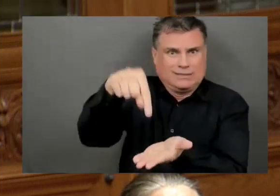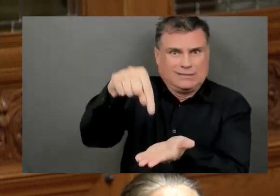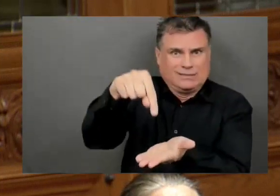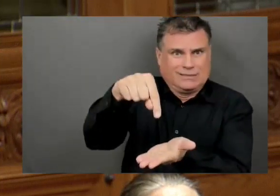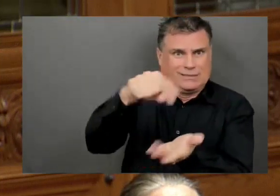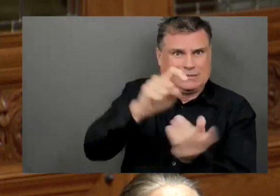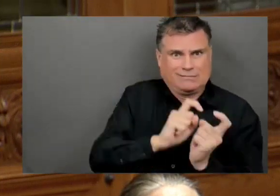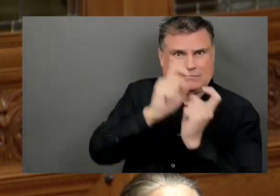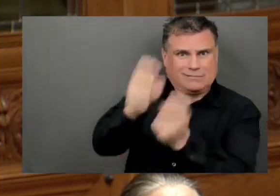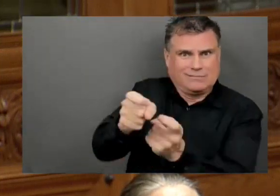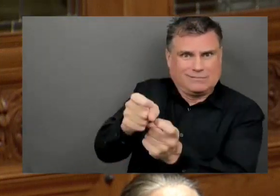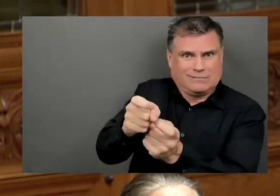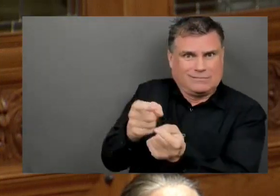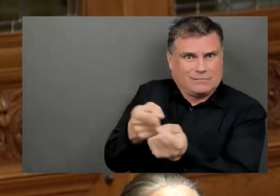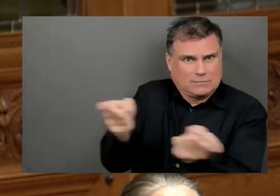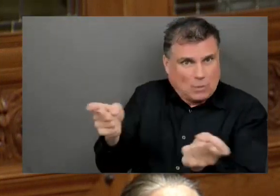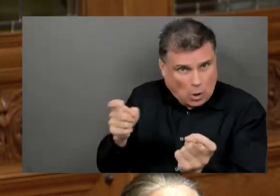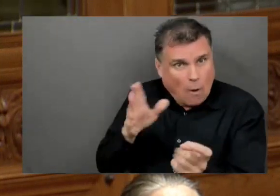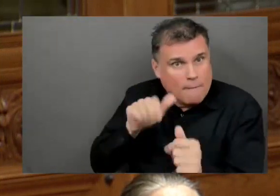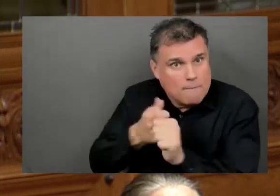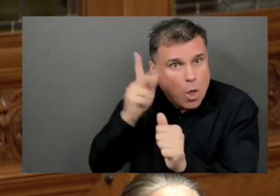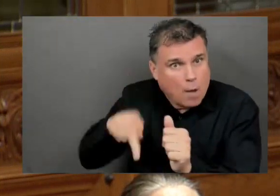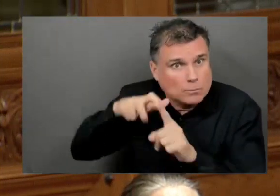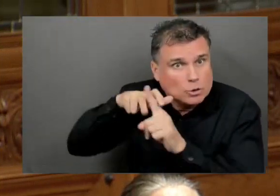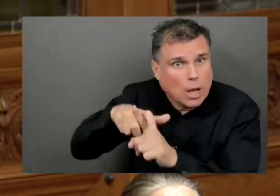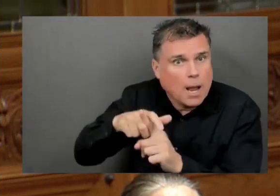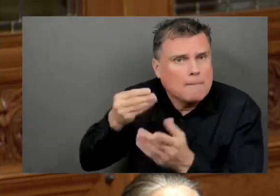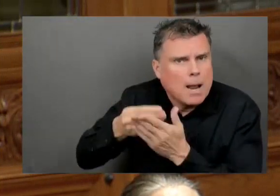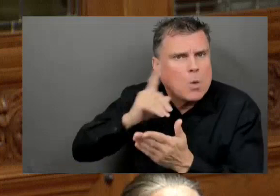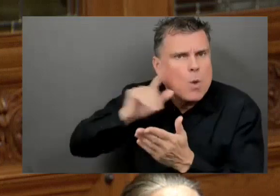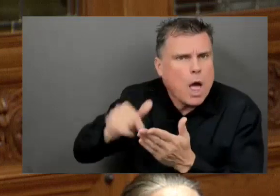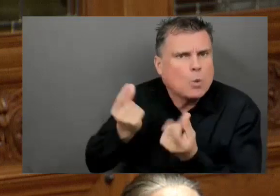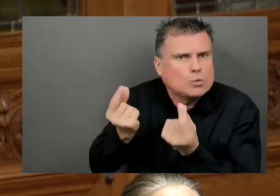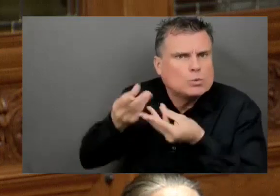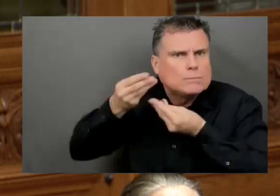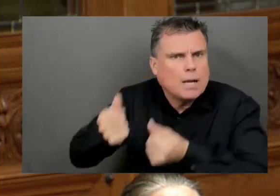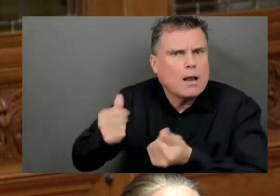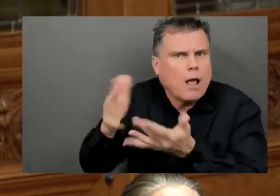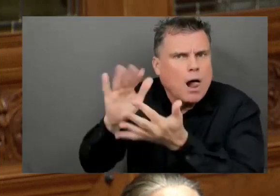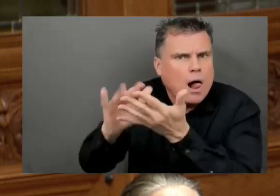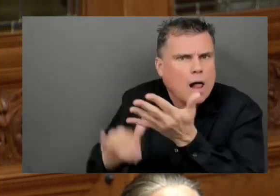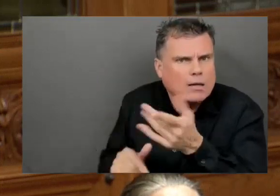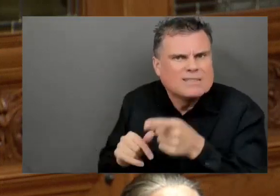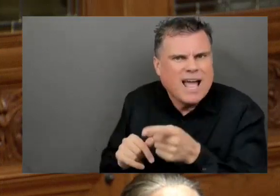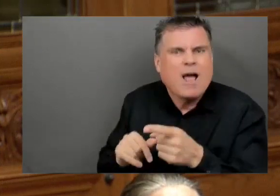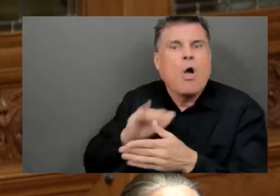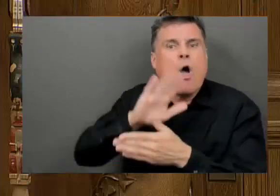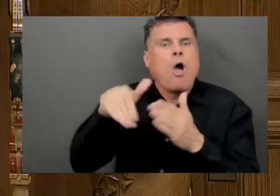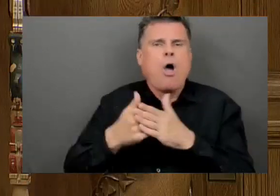review all grant programs and present a report to this legislature?